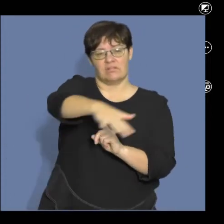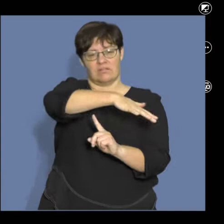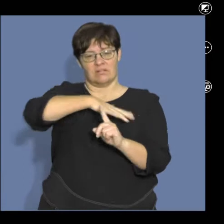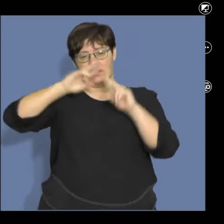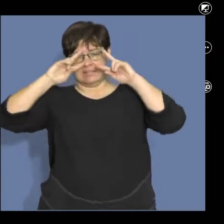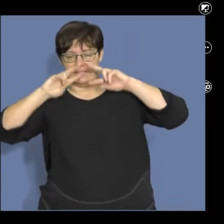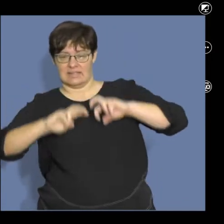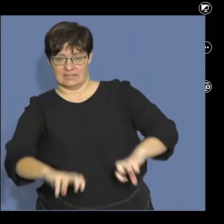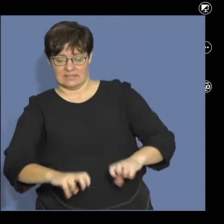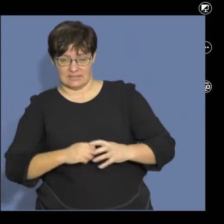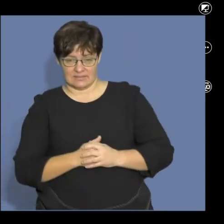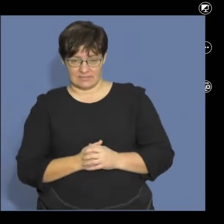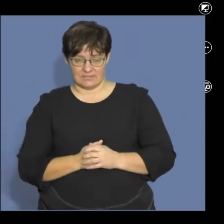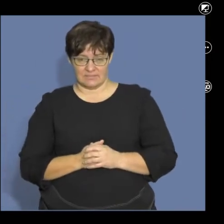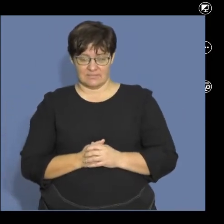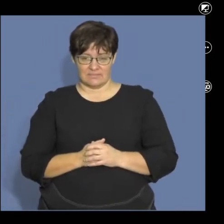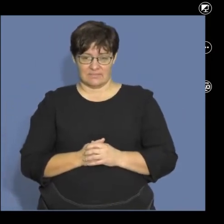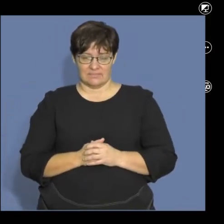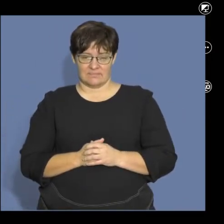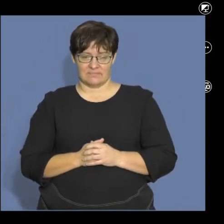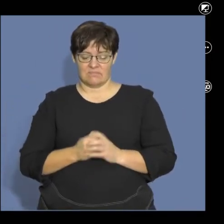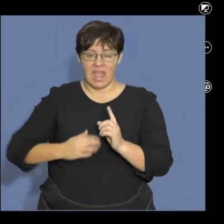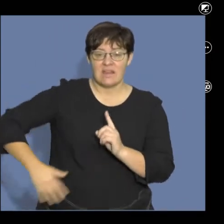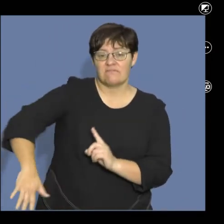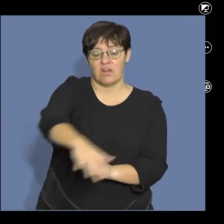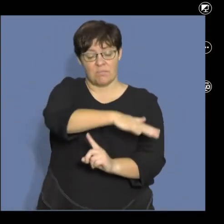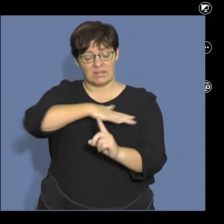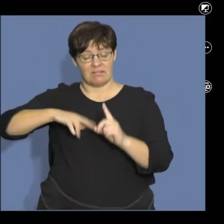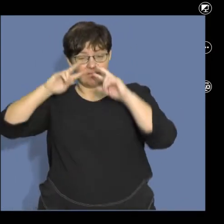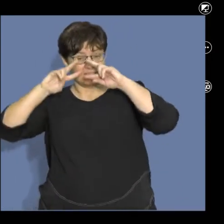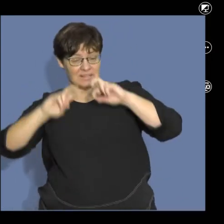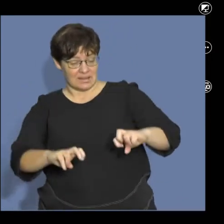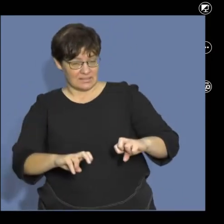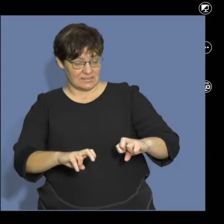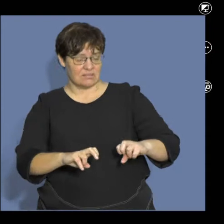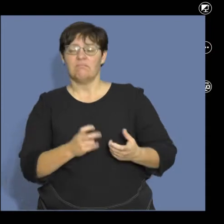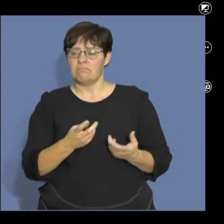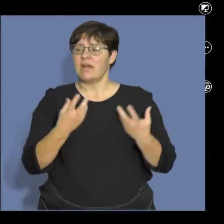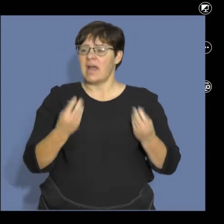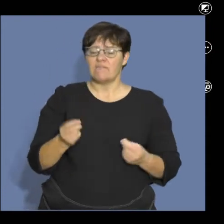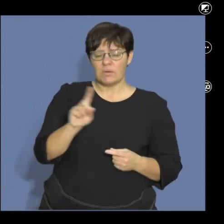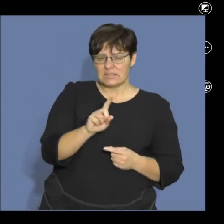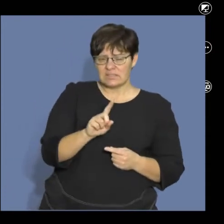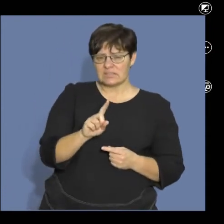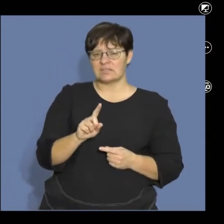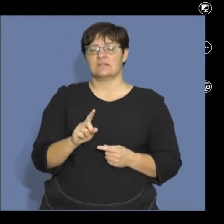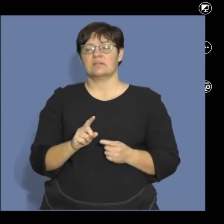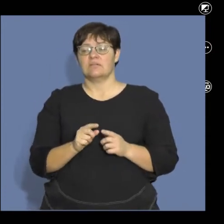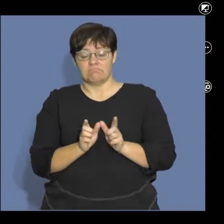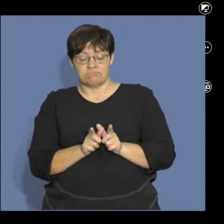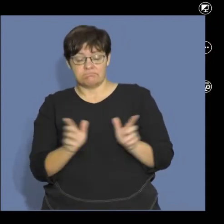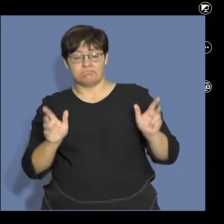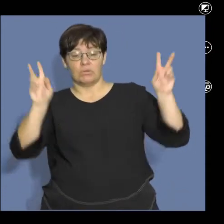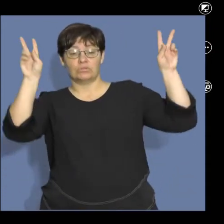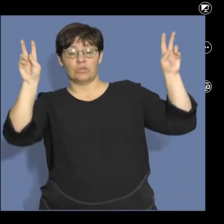environmental studies. Within environmental studies, we are covering the